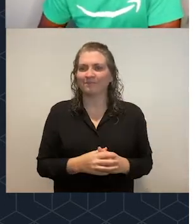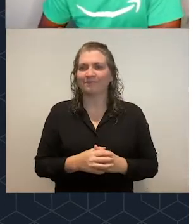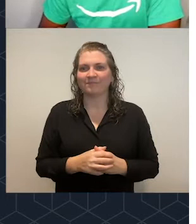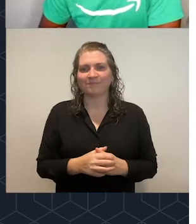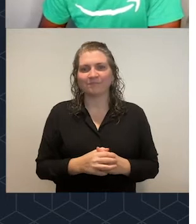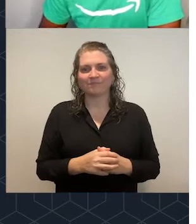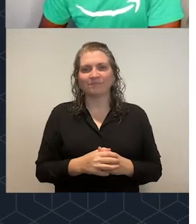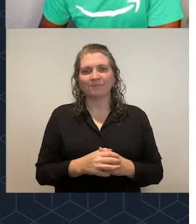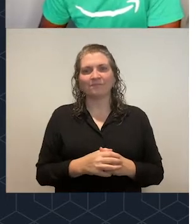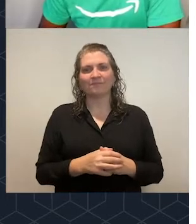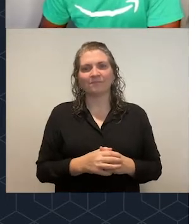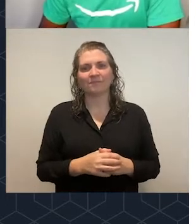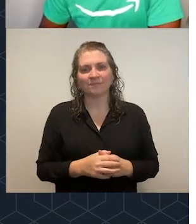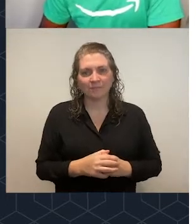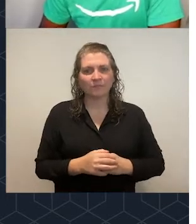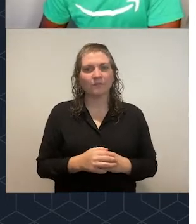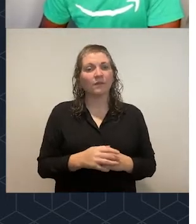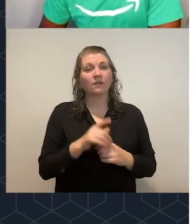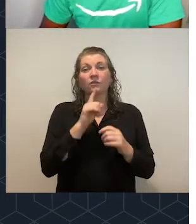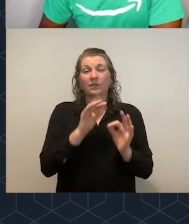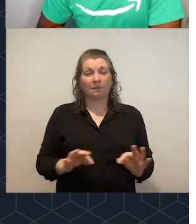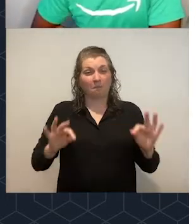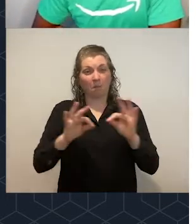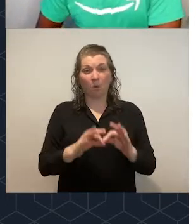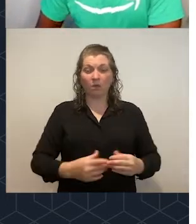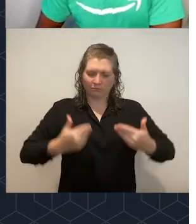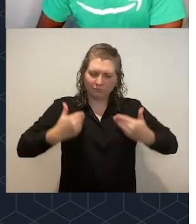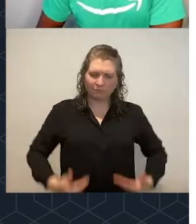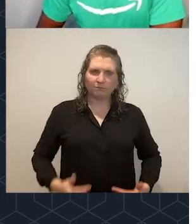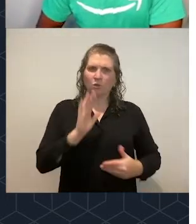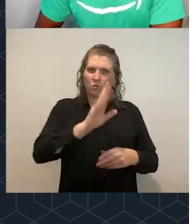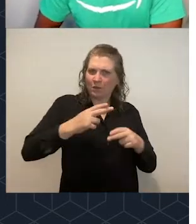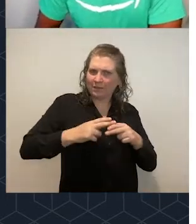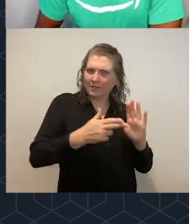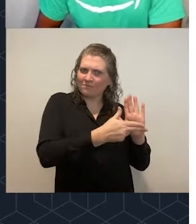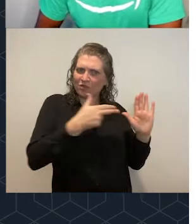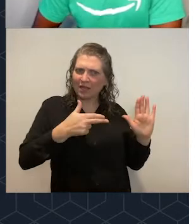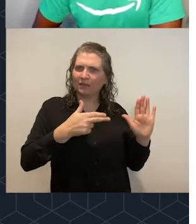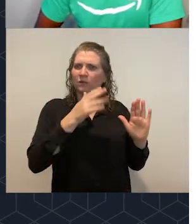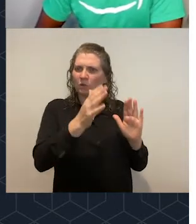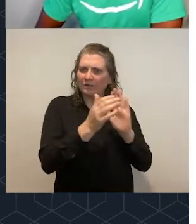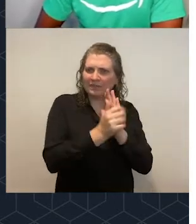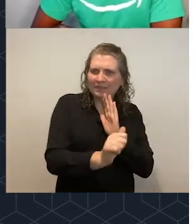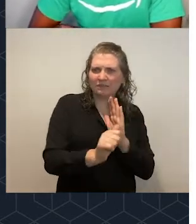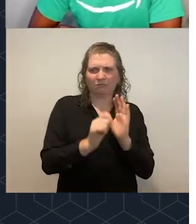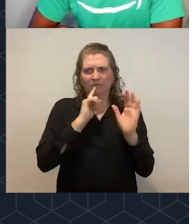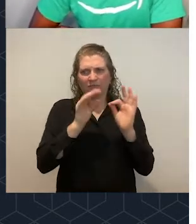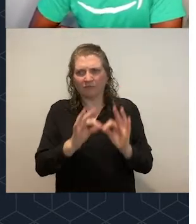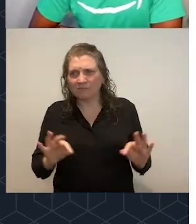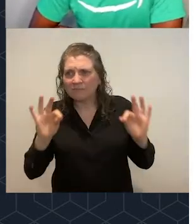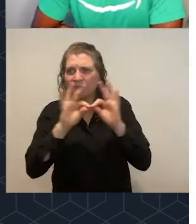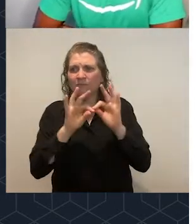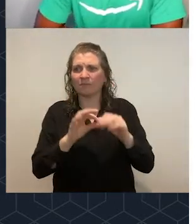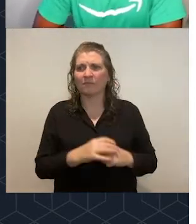overview of just a quick resume 101. And then we want to go over about your brand. I wanted to highlight